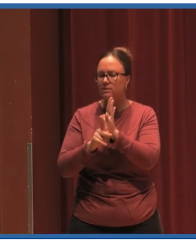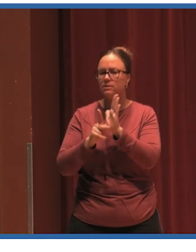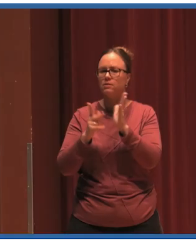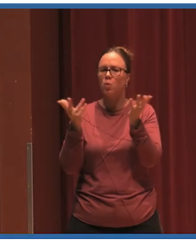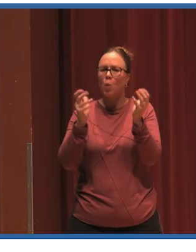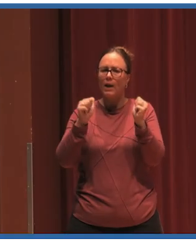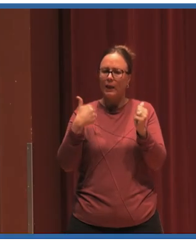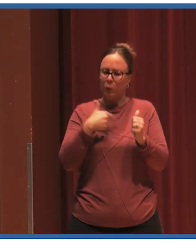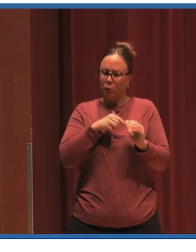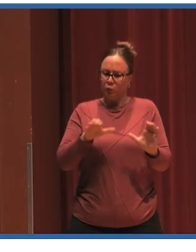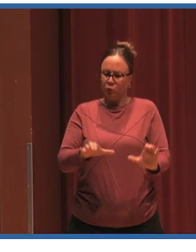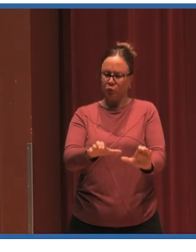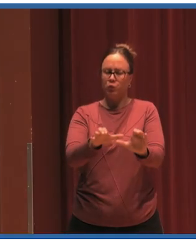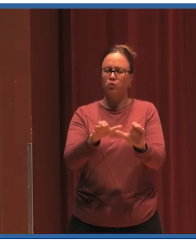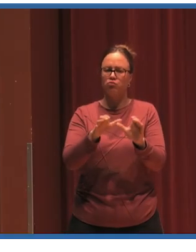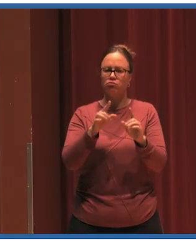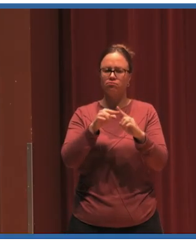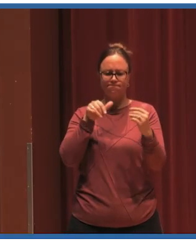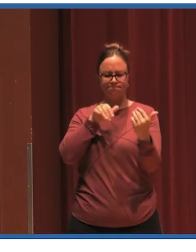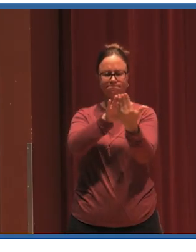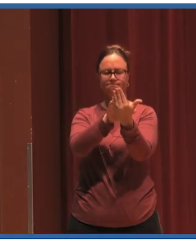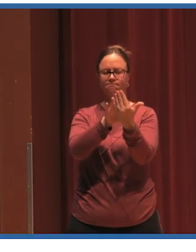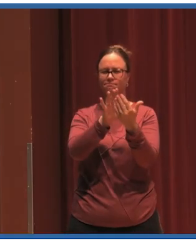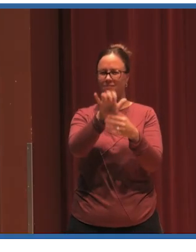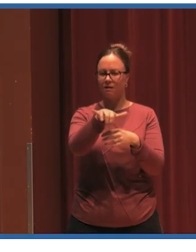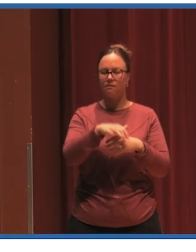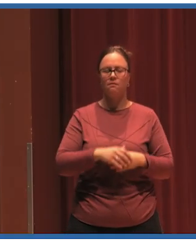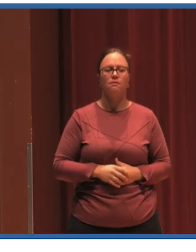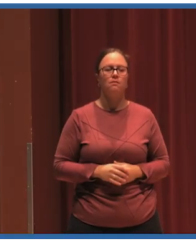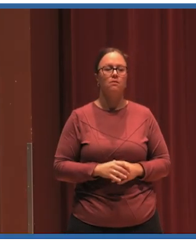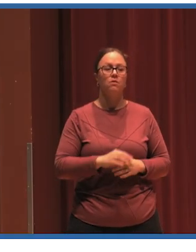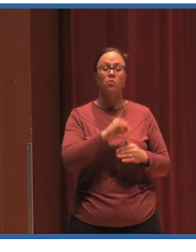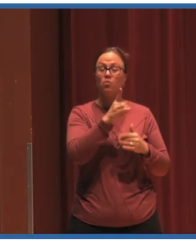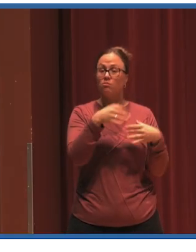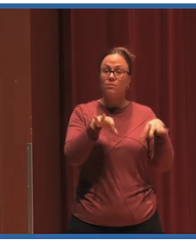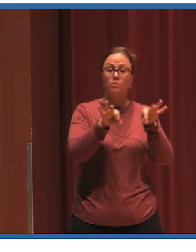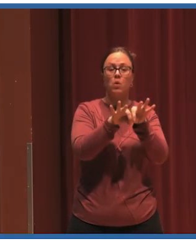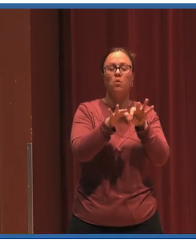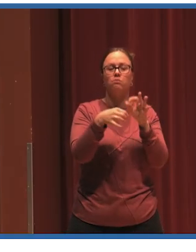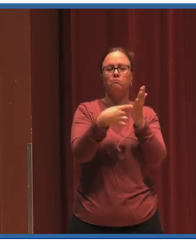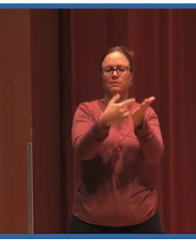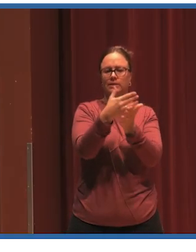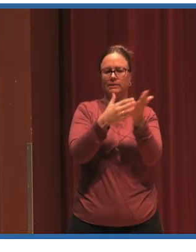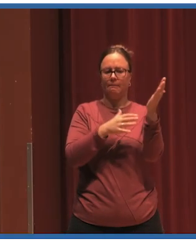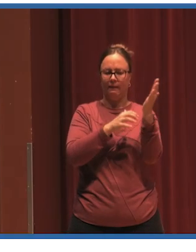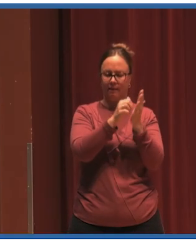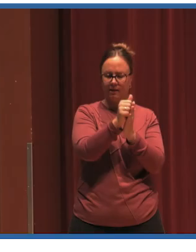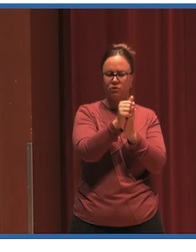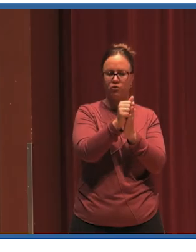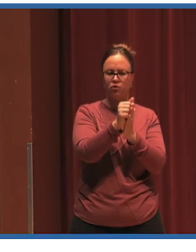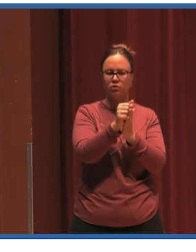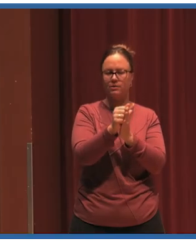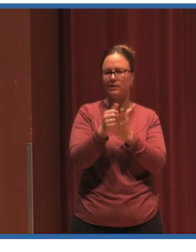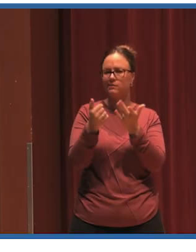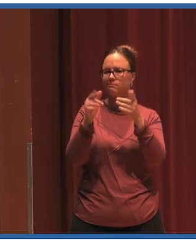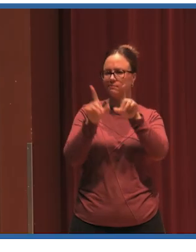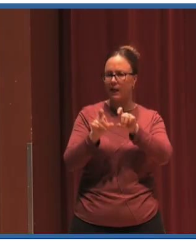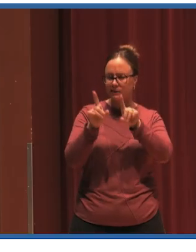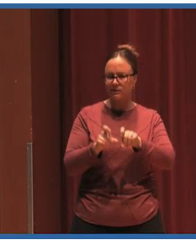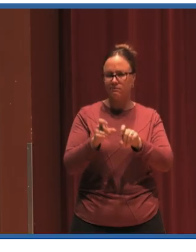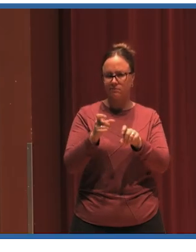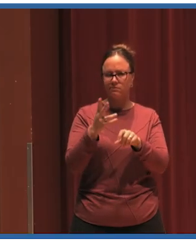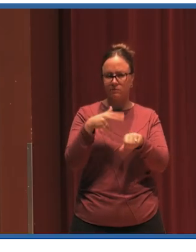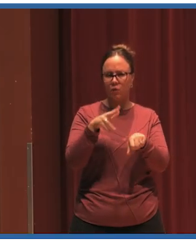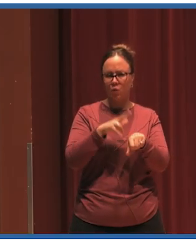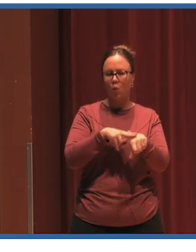can be taken to address these. But one of the things that's going to be important as we talk about some of these cancers is screening, of course. So when